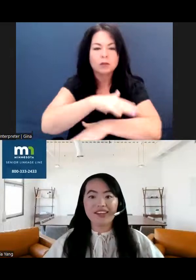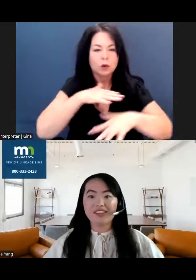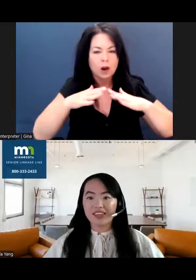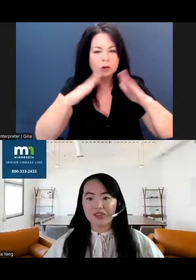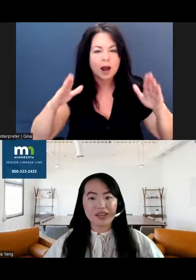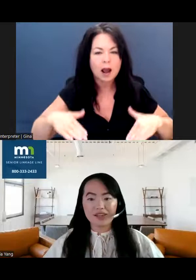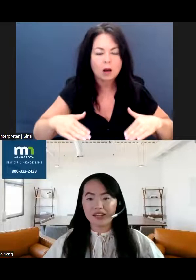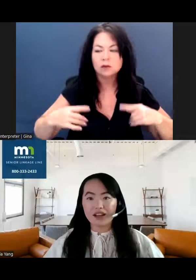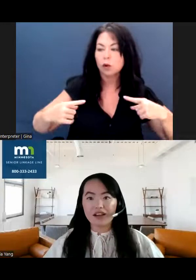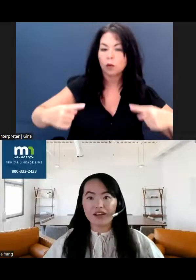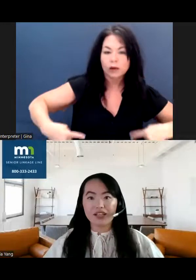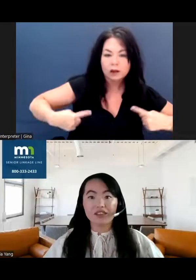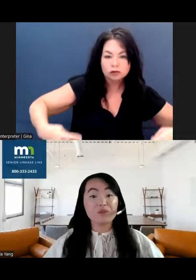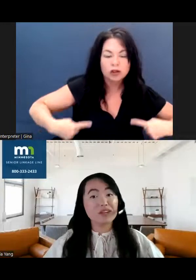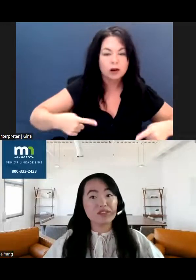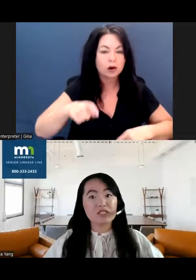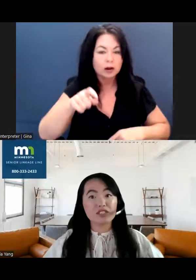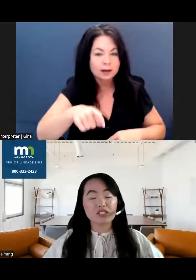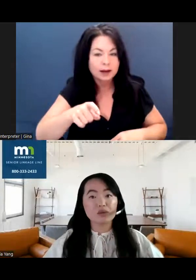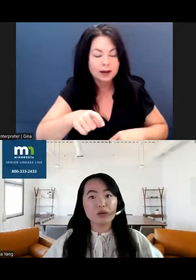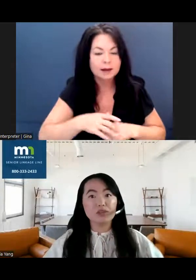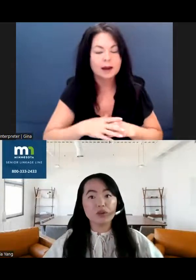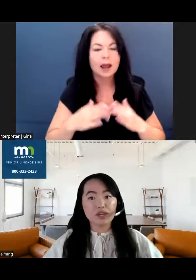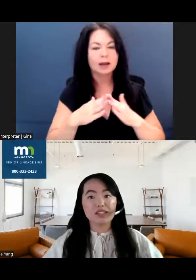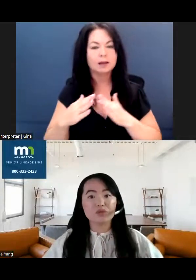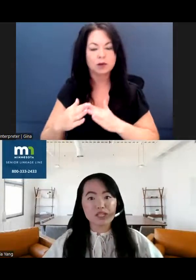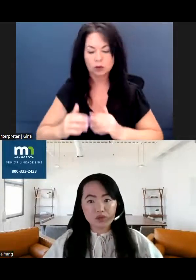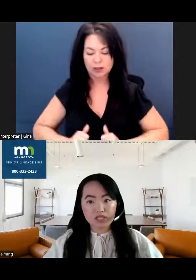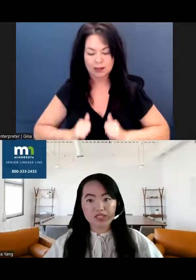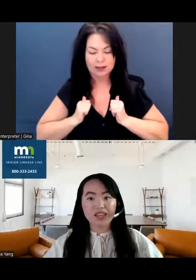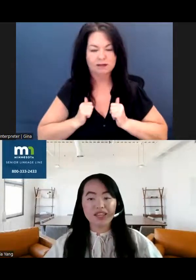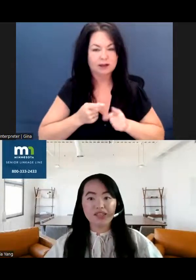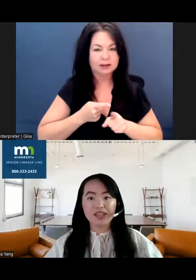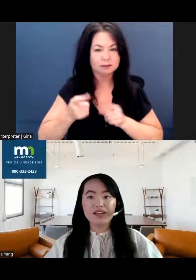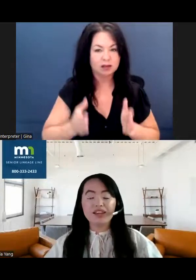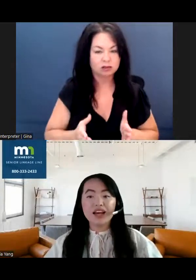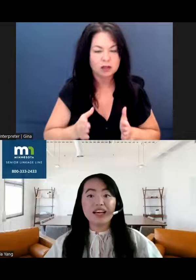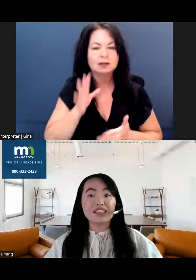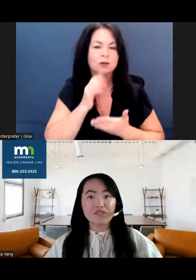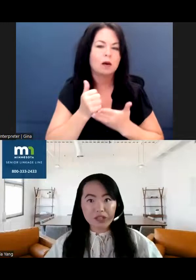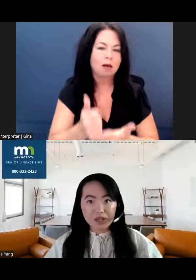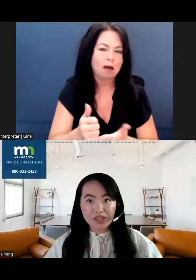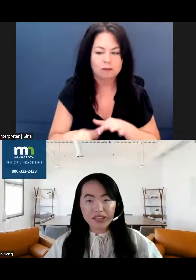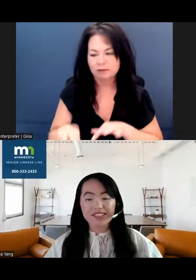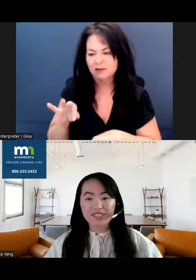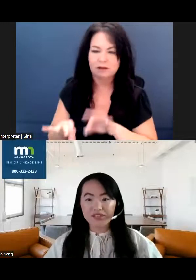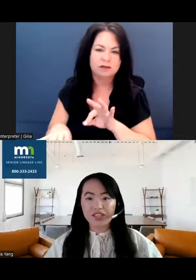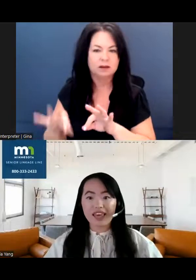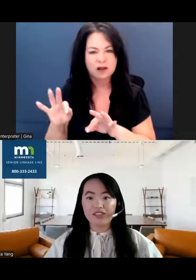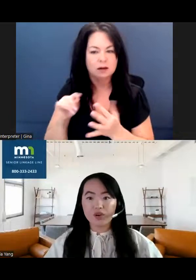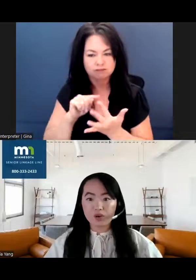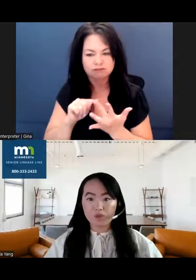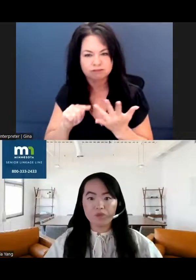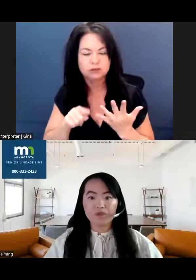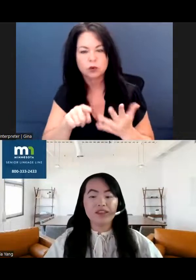or anything you may need. The community living specialist will help to locate these resources so that you can live independently and safely